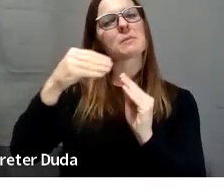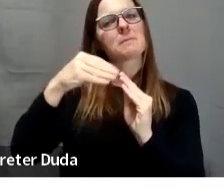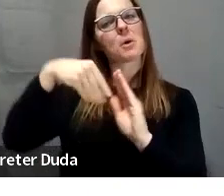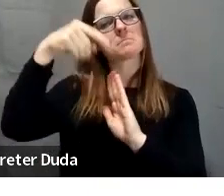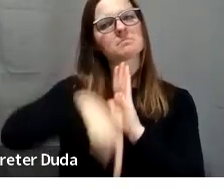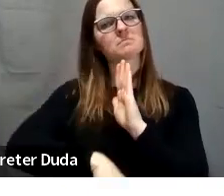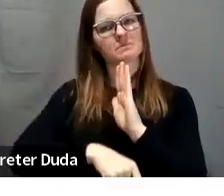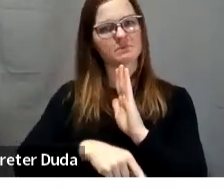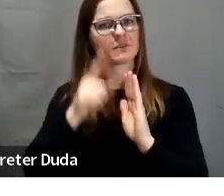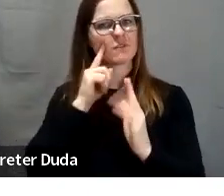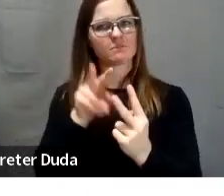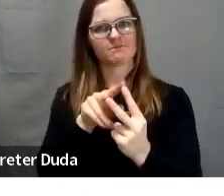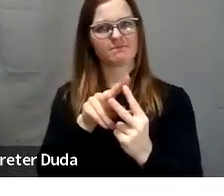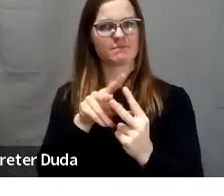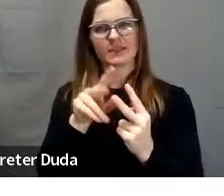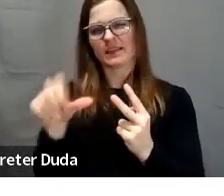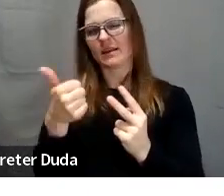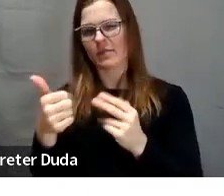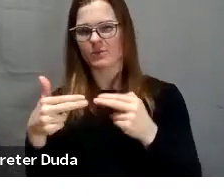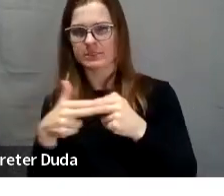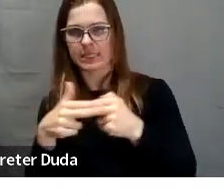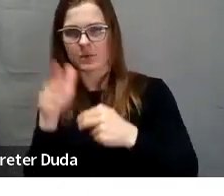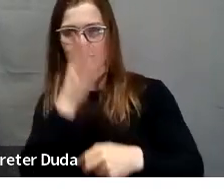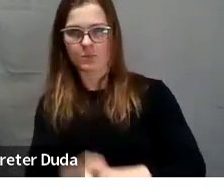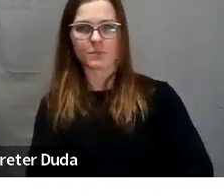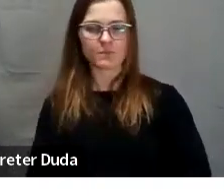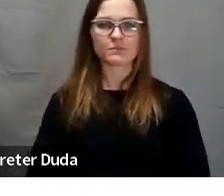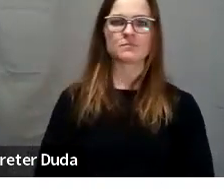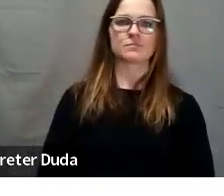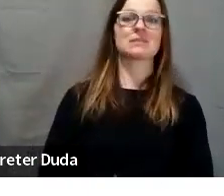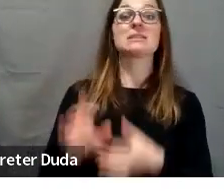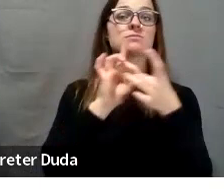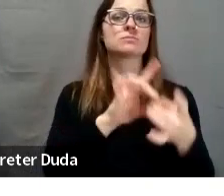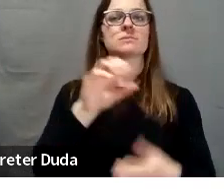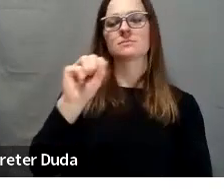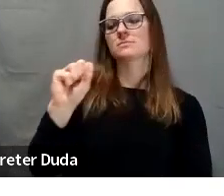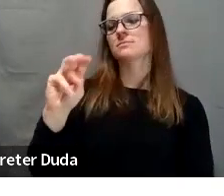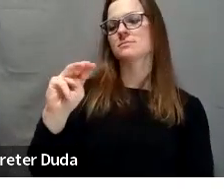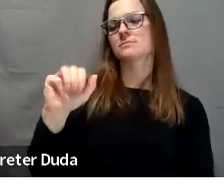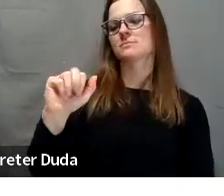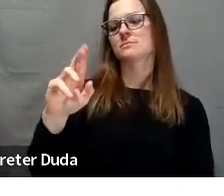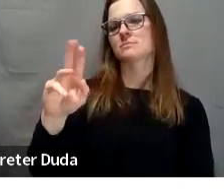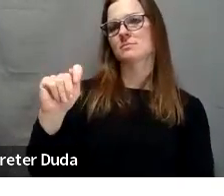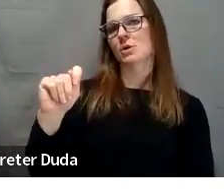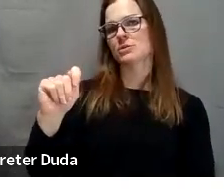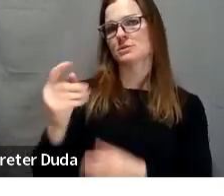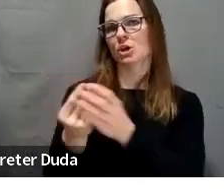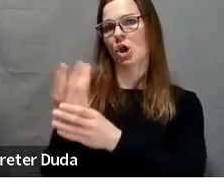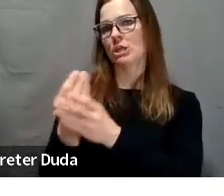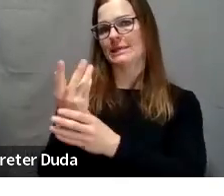these in another slide when we talk about smart gardening. Can we go to the next slide?